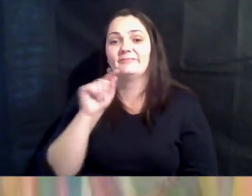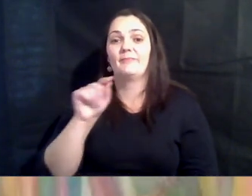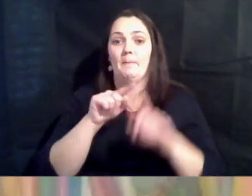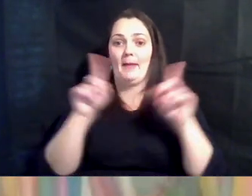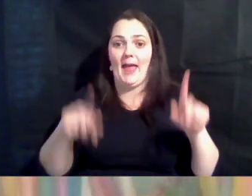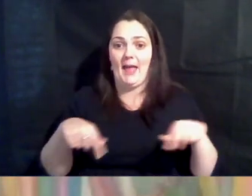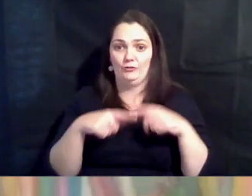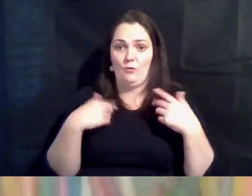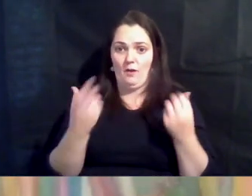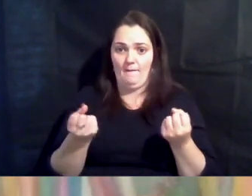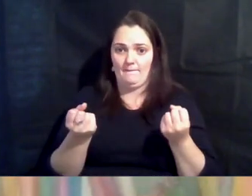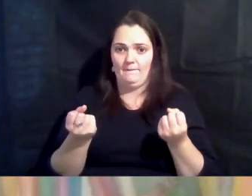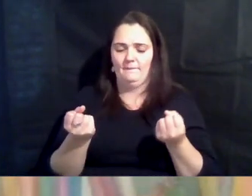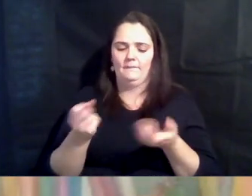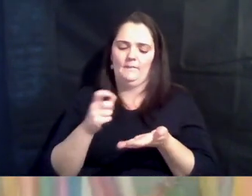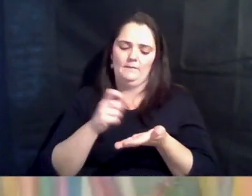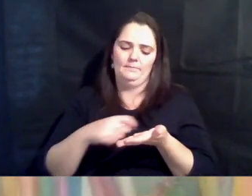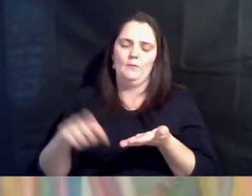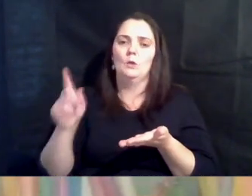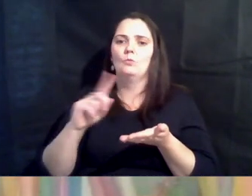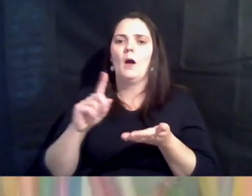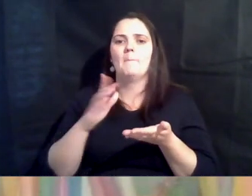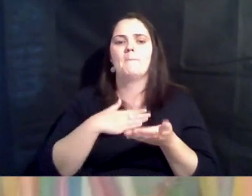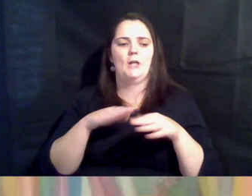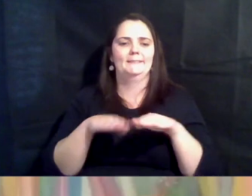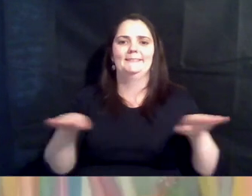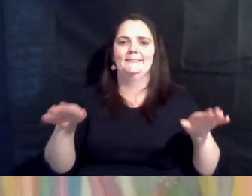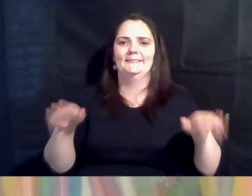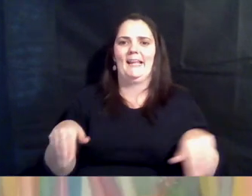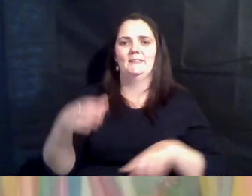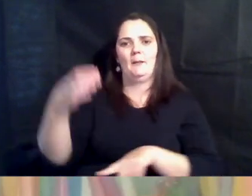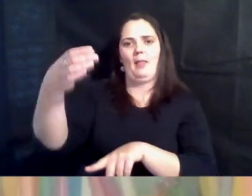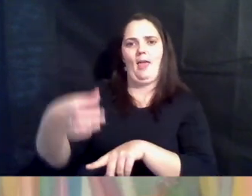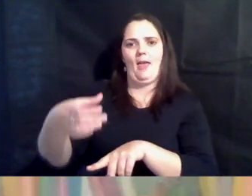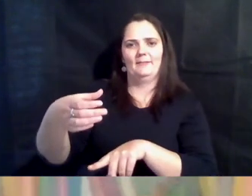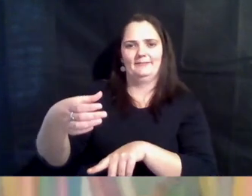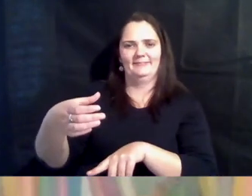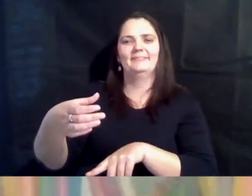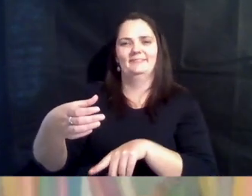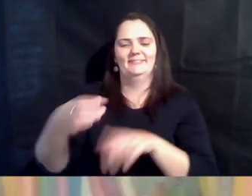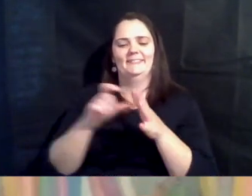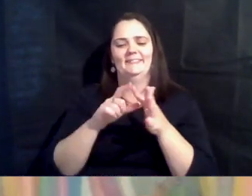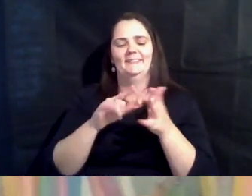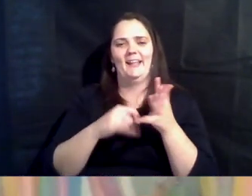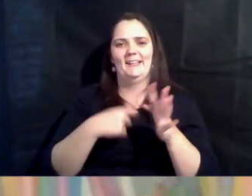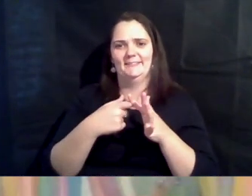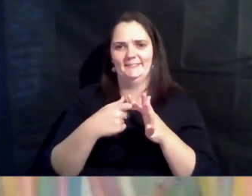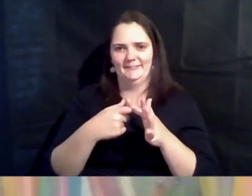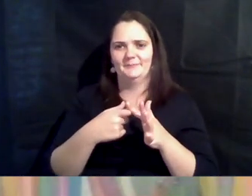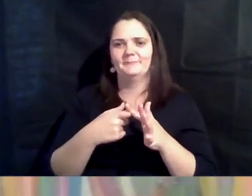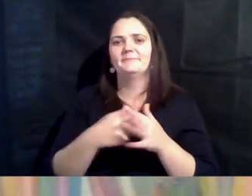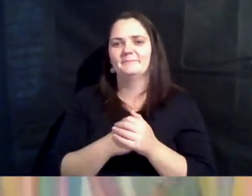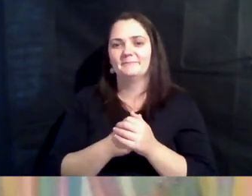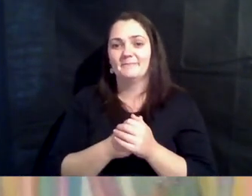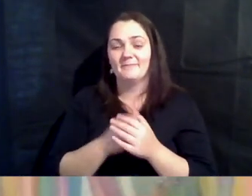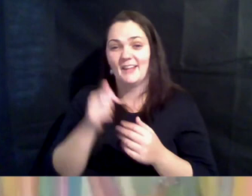write on the bottom too, desk plant. I actually like the idea of like, you could go around the house and absolutely